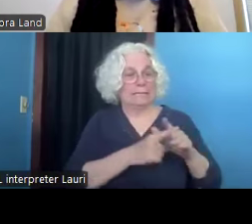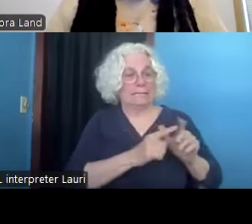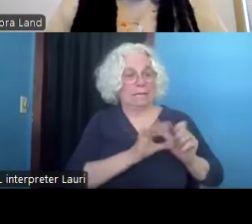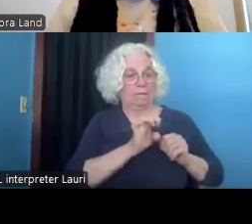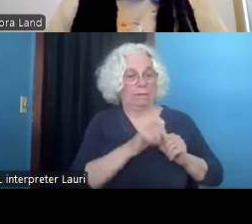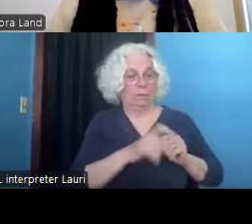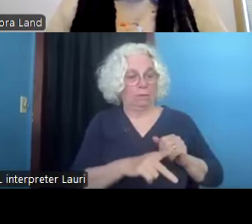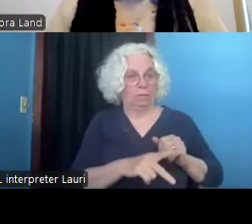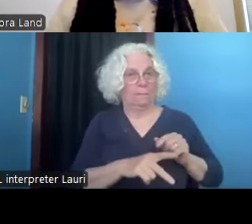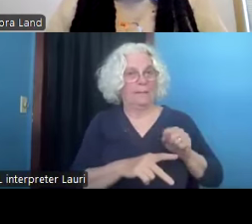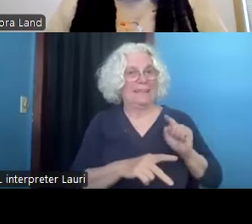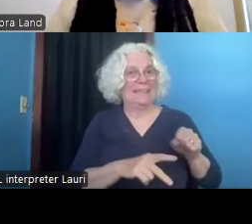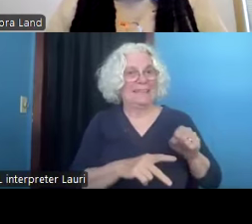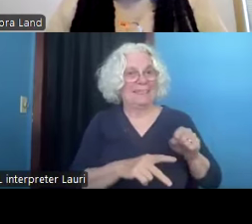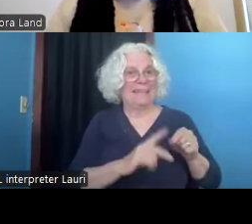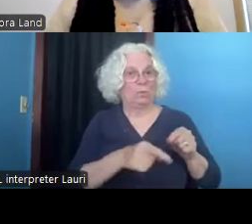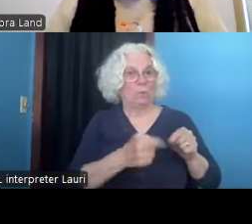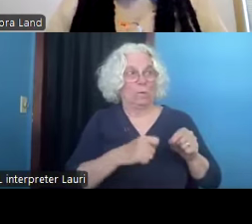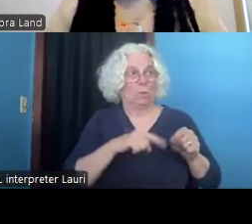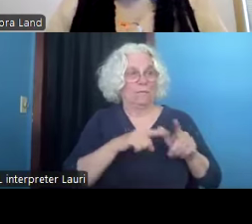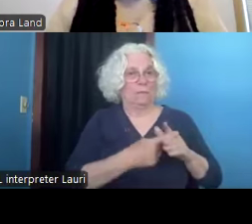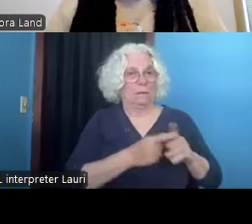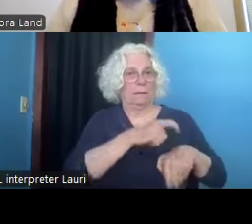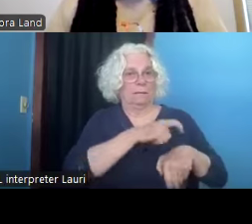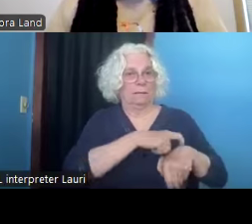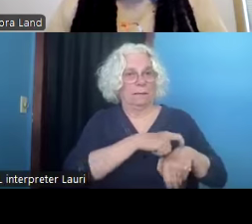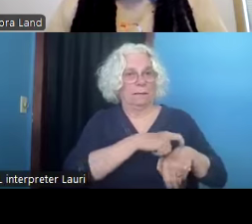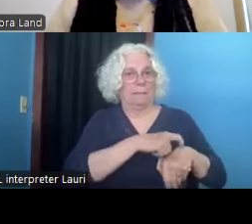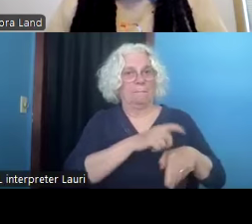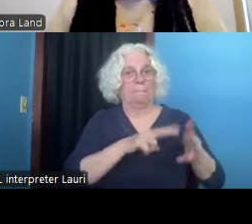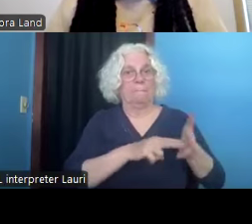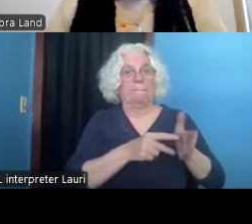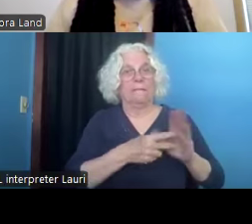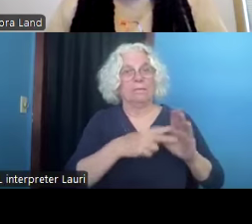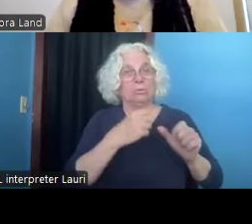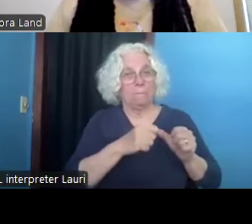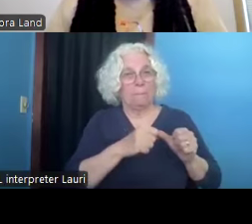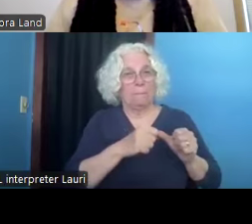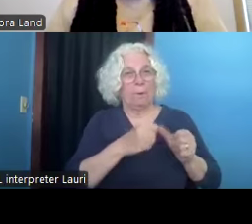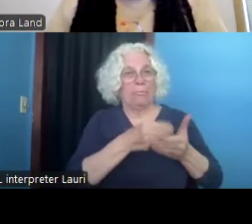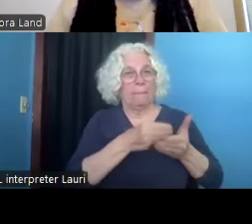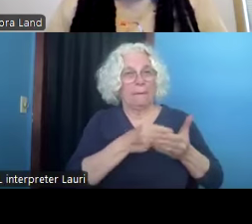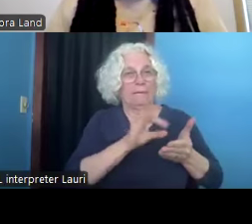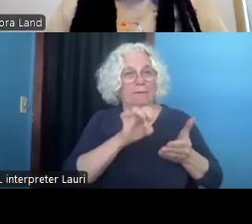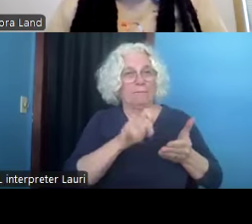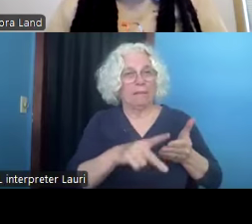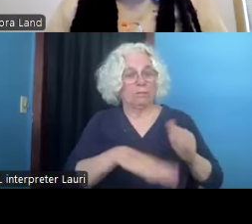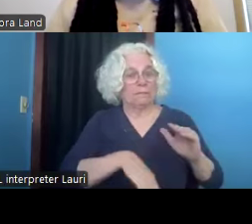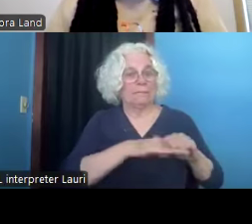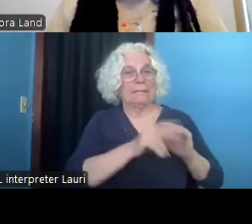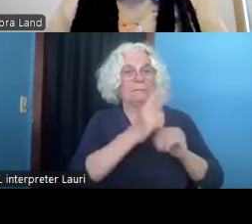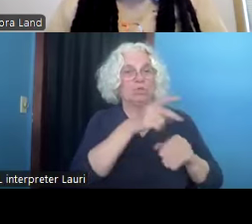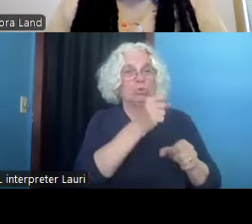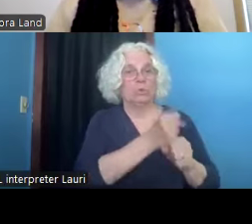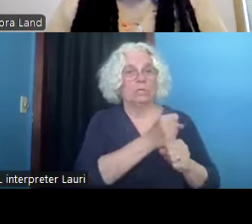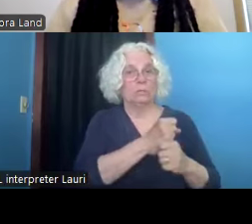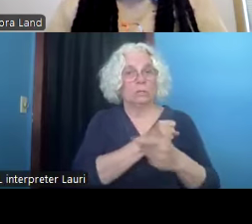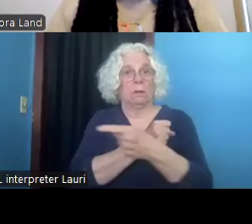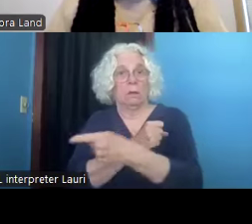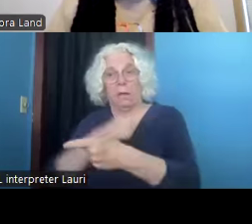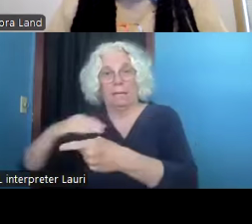when the time clock starts. And so you could have a fellowship for up to 2 years. And so if you're not admitted to school at the start of